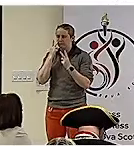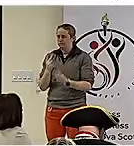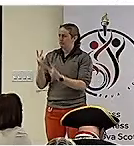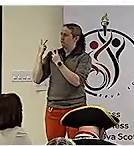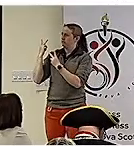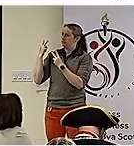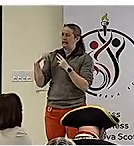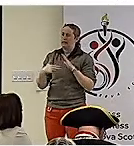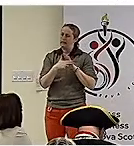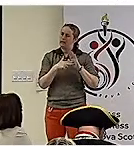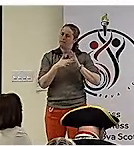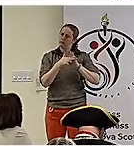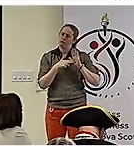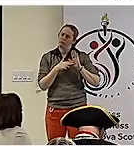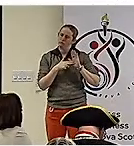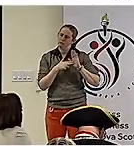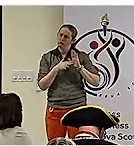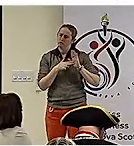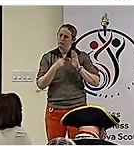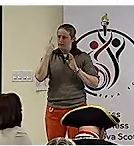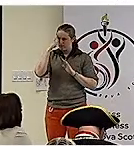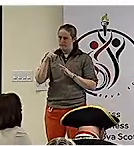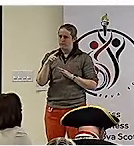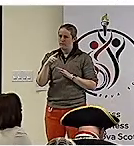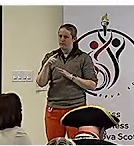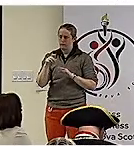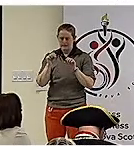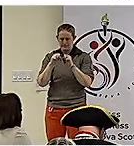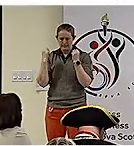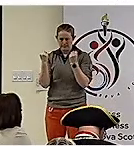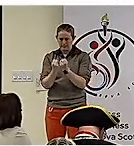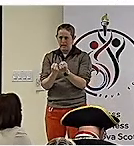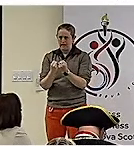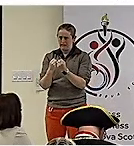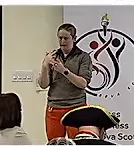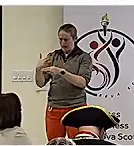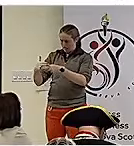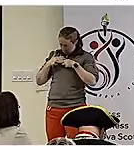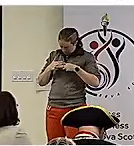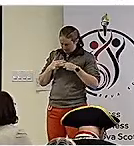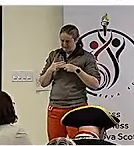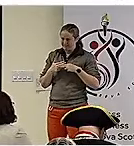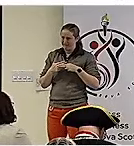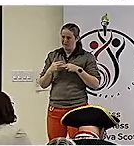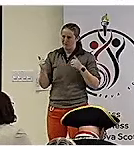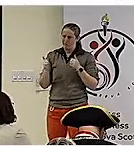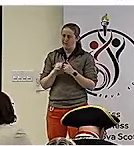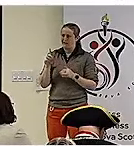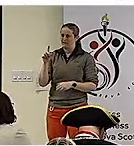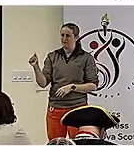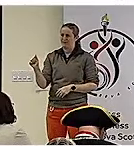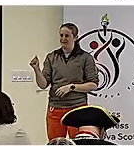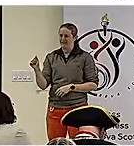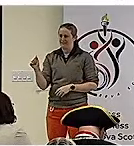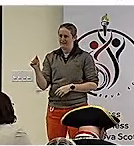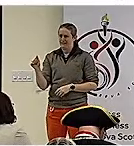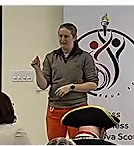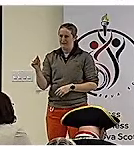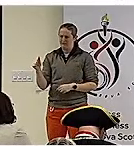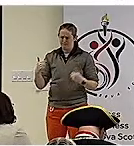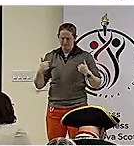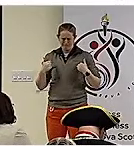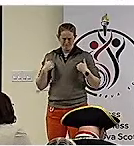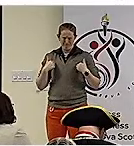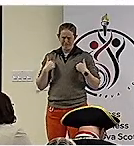society often places on persons with disabilities. Personally, I've never allowed those labels to define who I